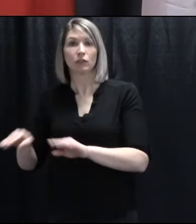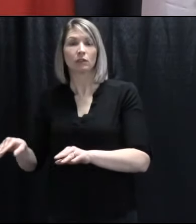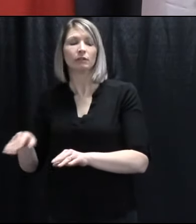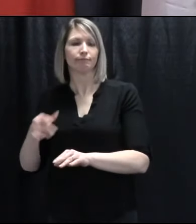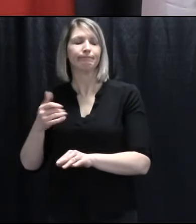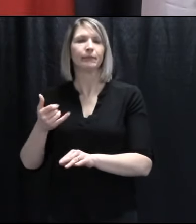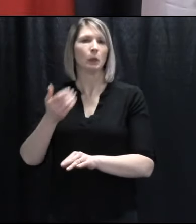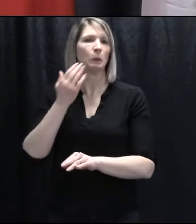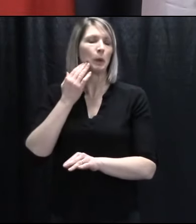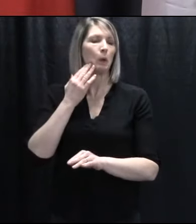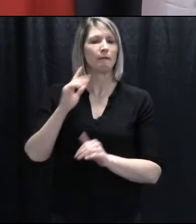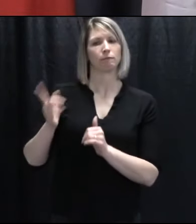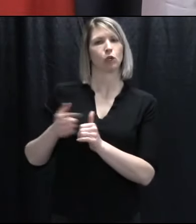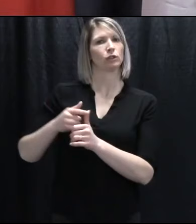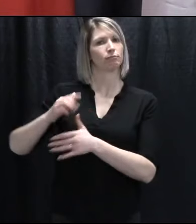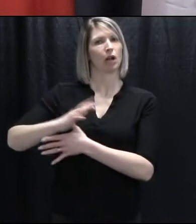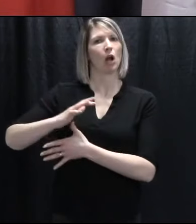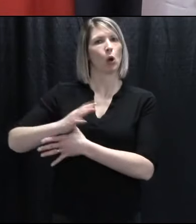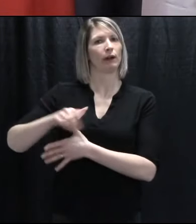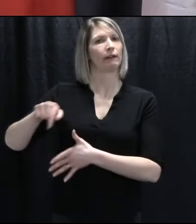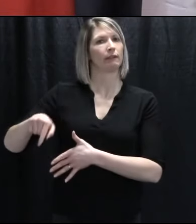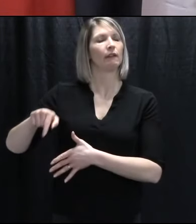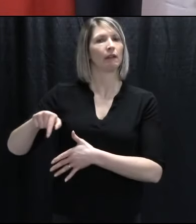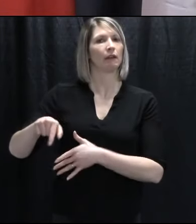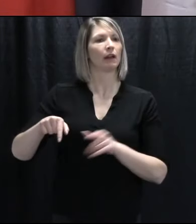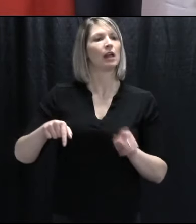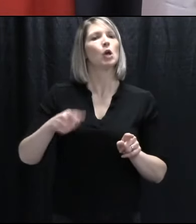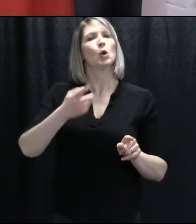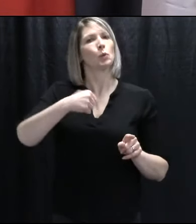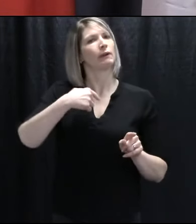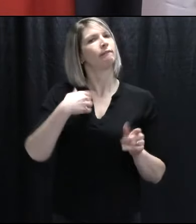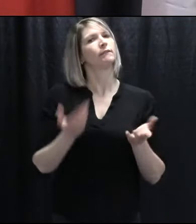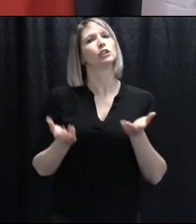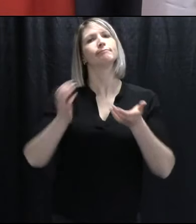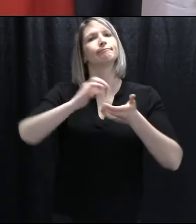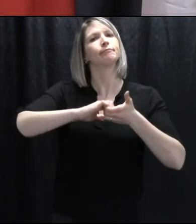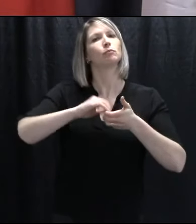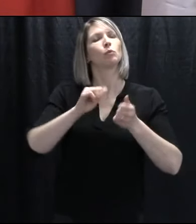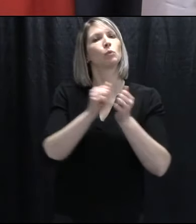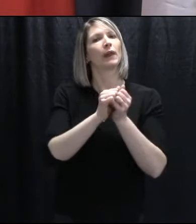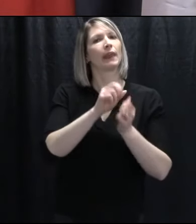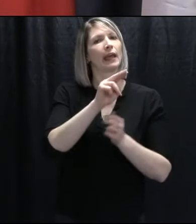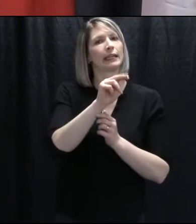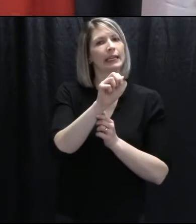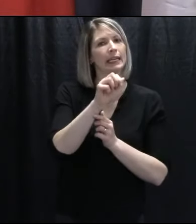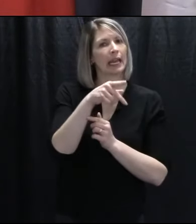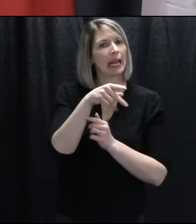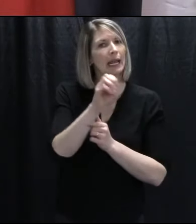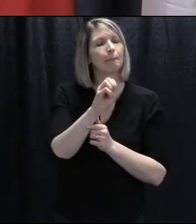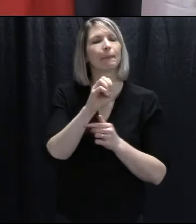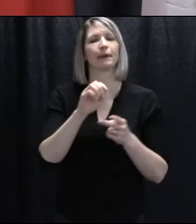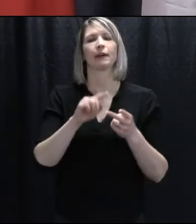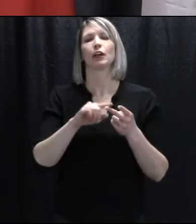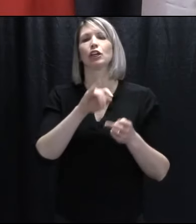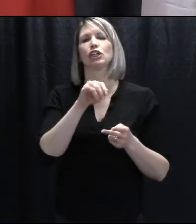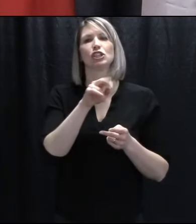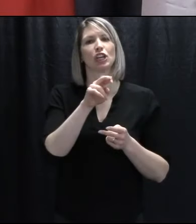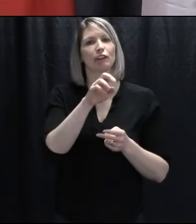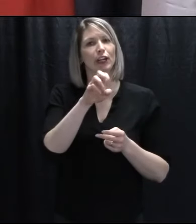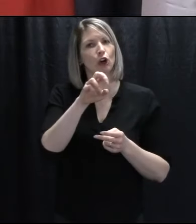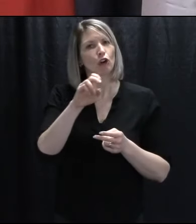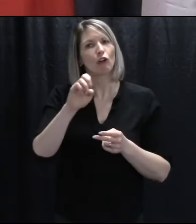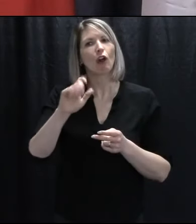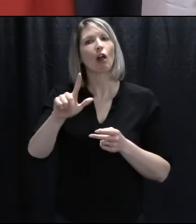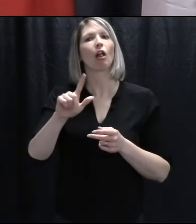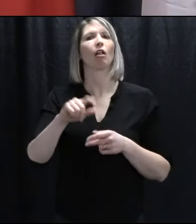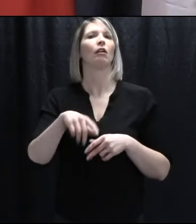the Nurses Union, Debbie Forward, with Jerry Earl from NAPE and others. So we've got a fair number of applications that are in. We've had